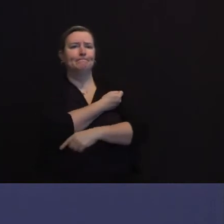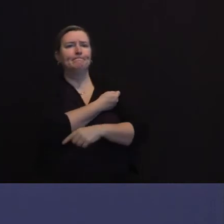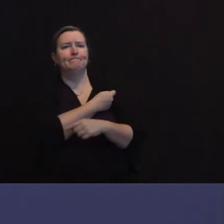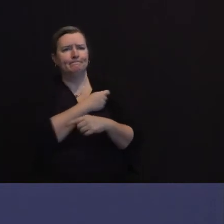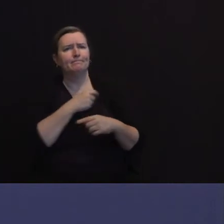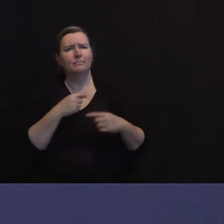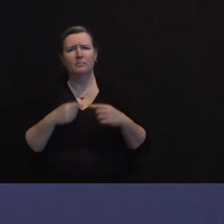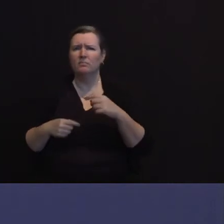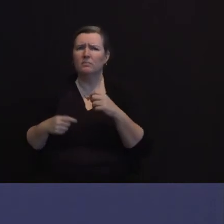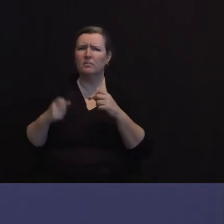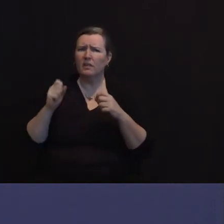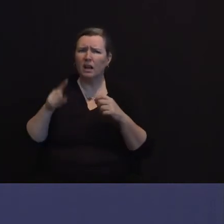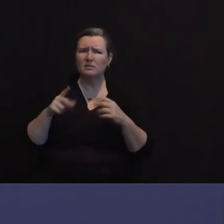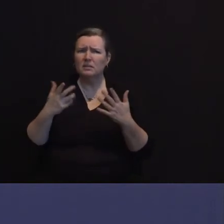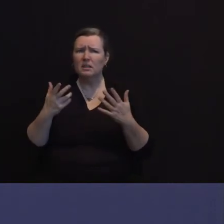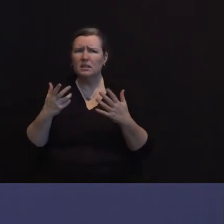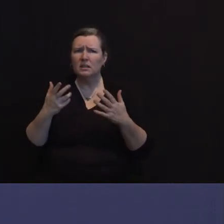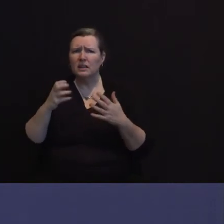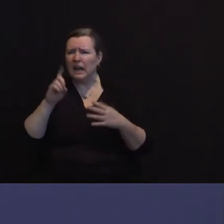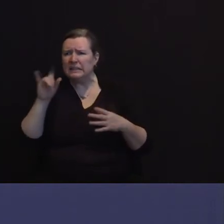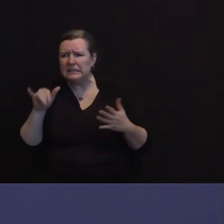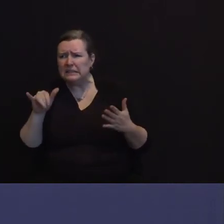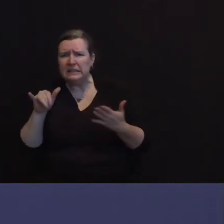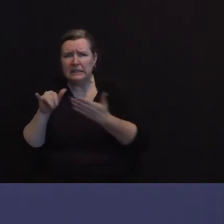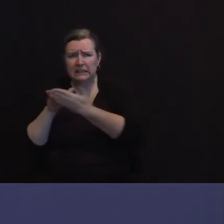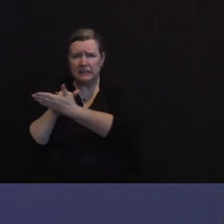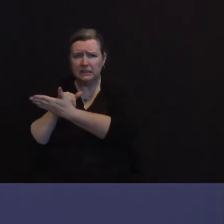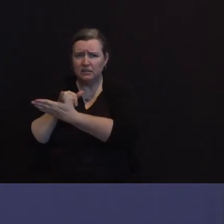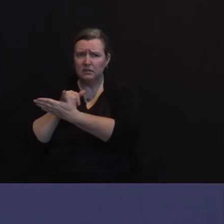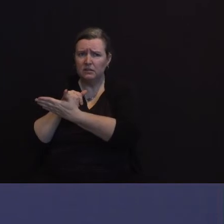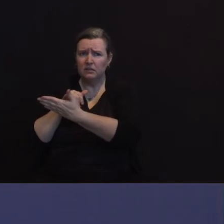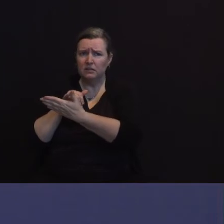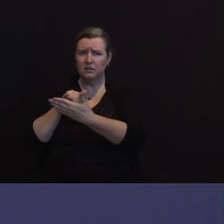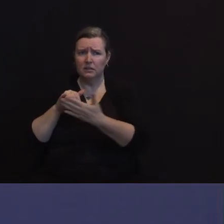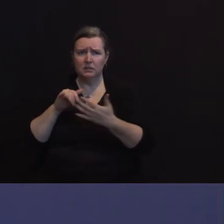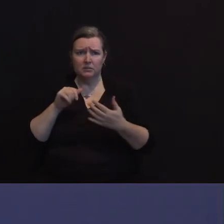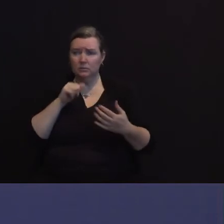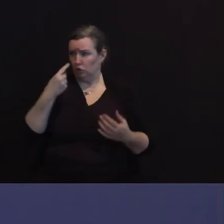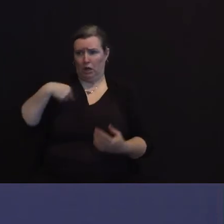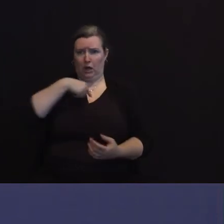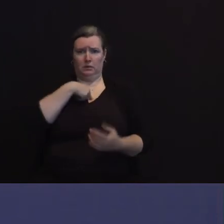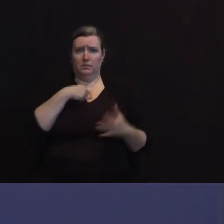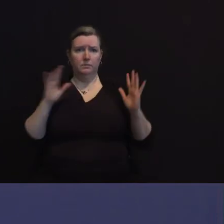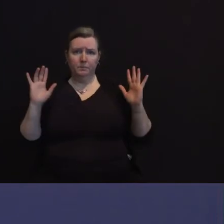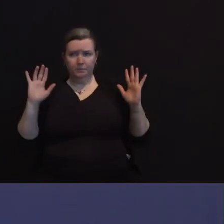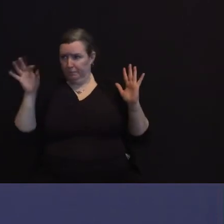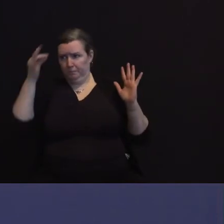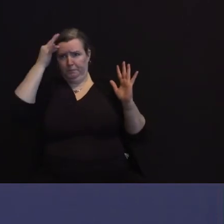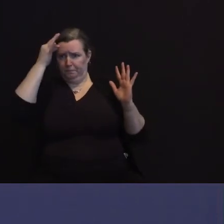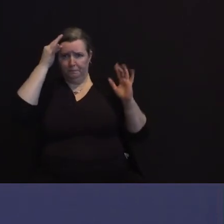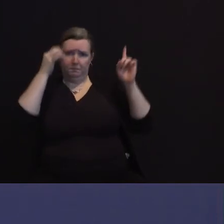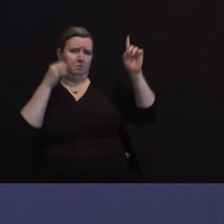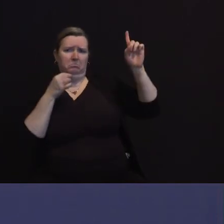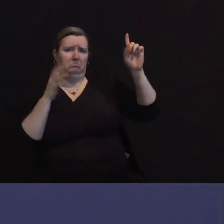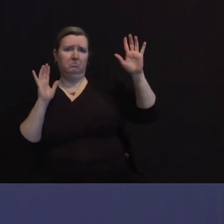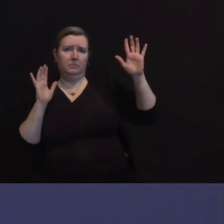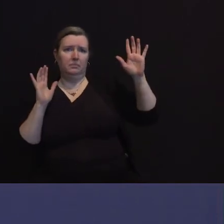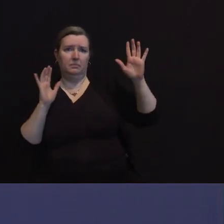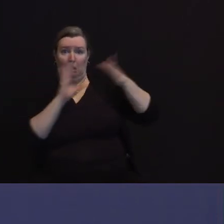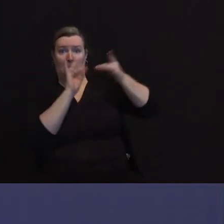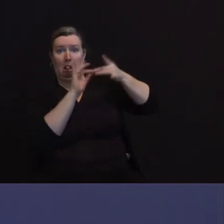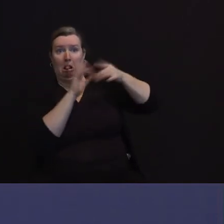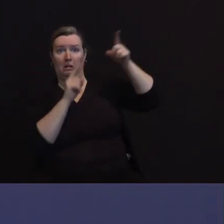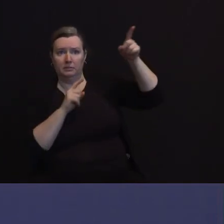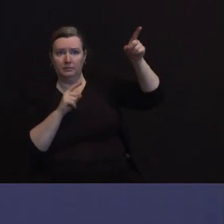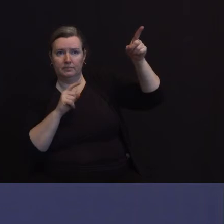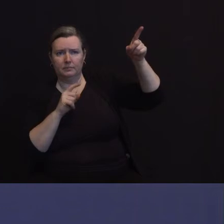We've been saying, and when I say we, I don't mean just us, but the federal authorities have been saying now for some number of weeks